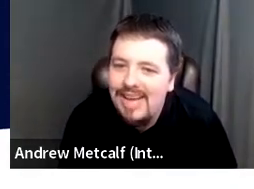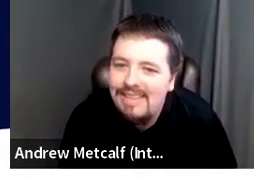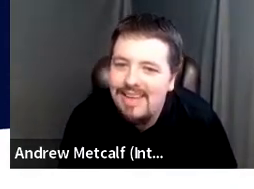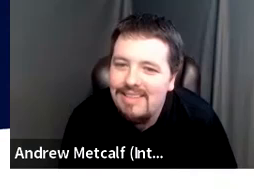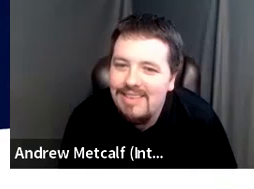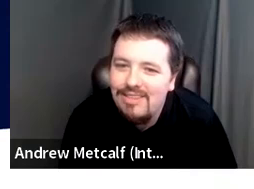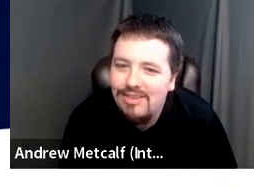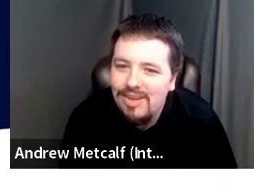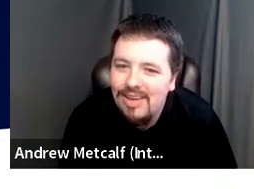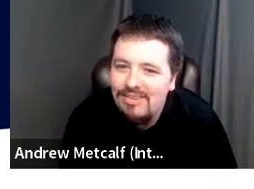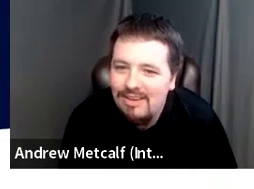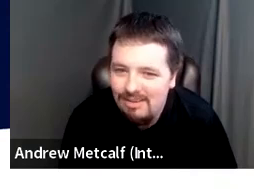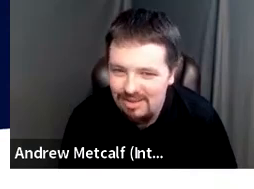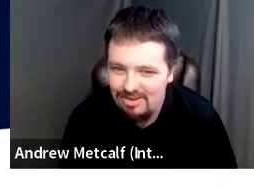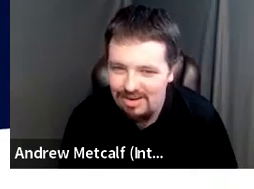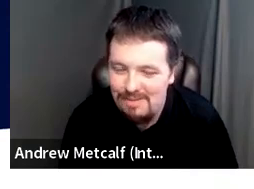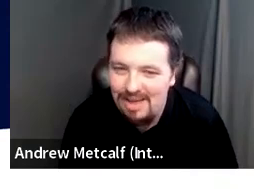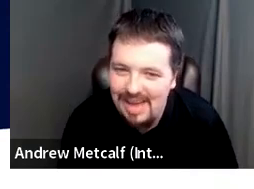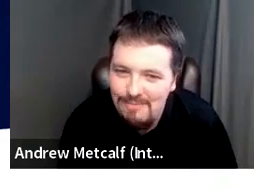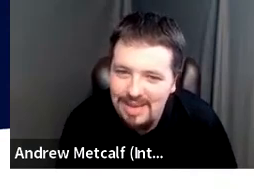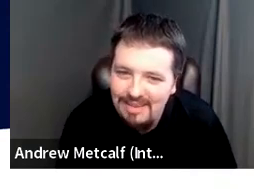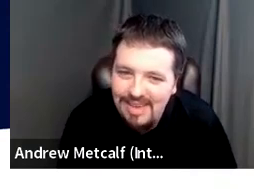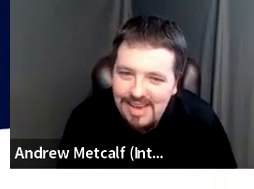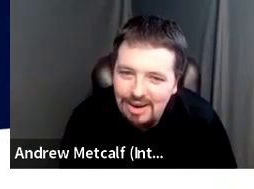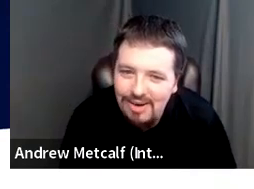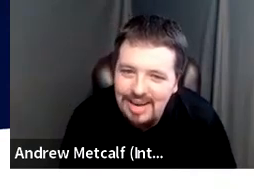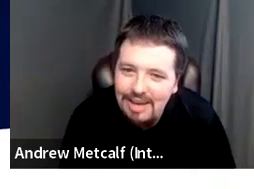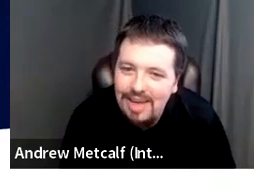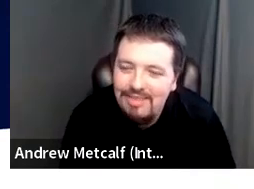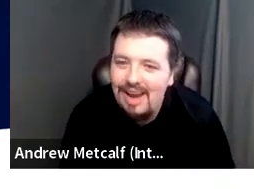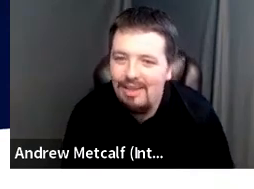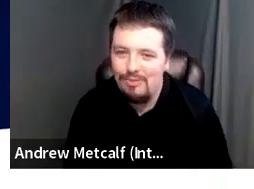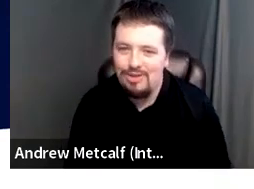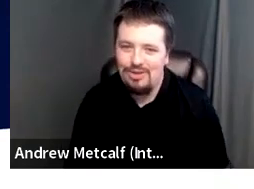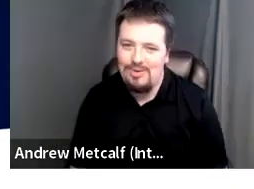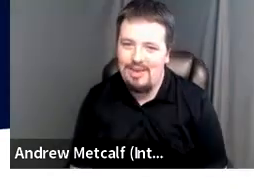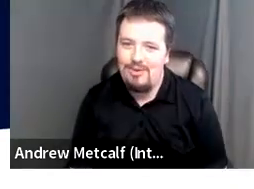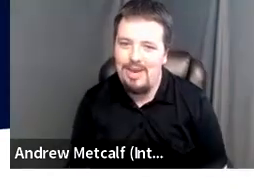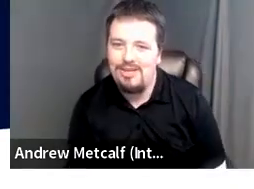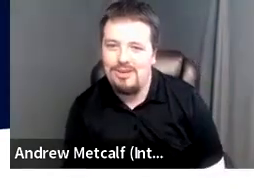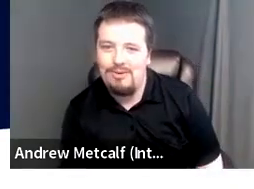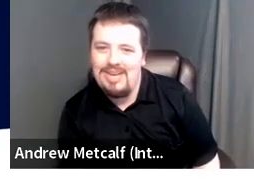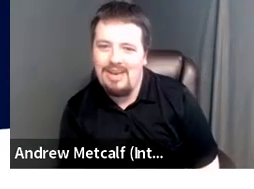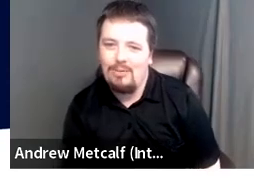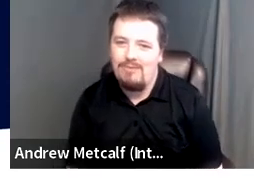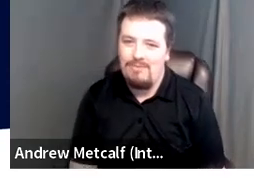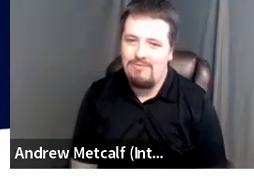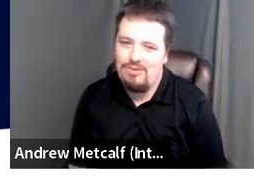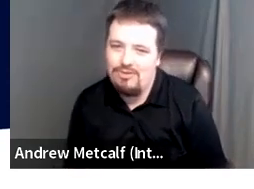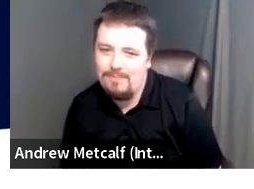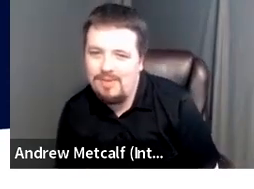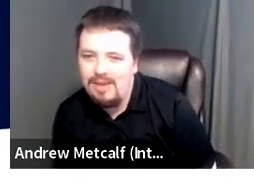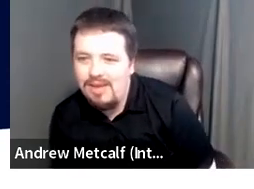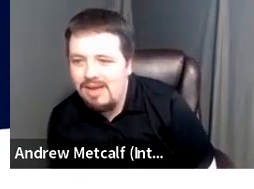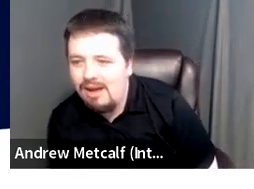So it's just really a juxtaposition about that, because they're trying to give sign language to hearing children, but take it away from deaf